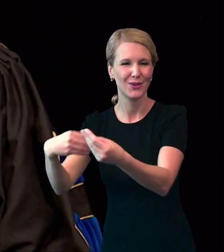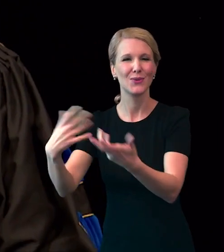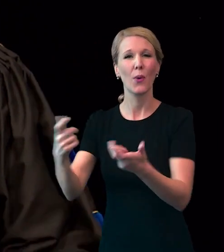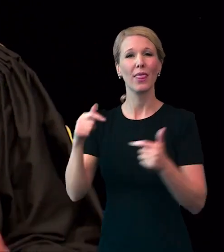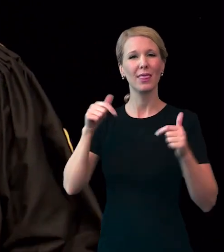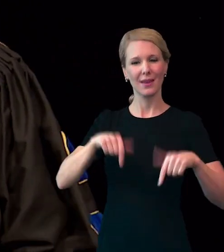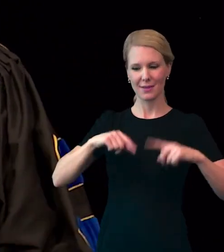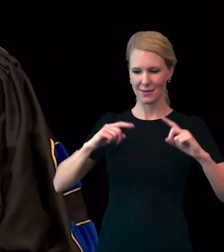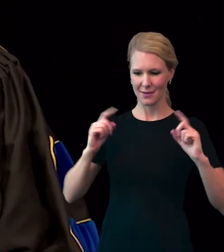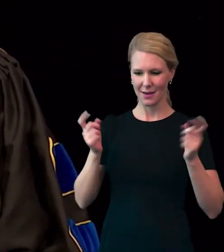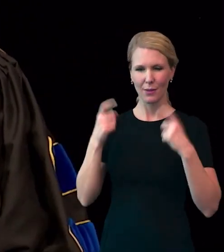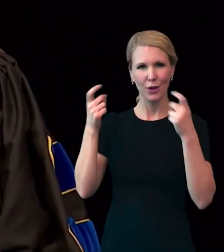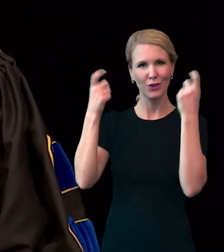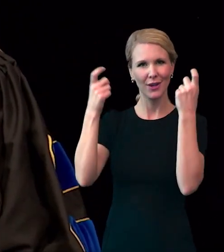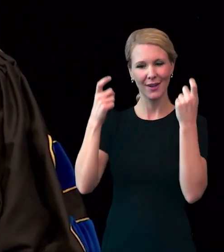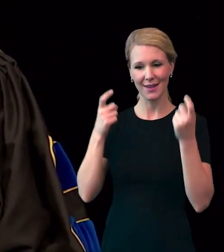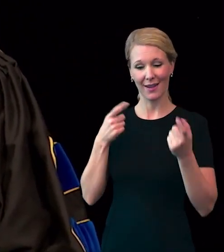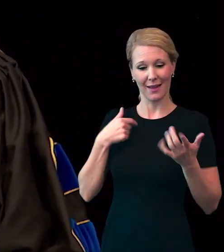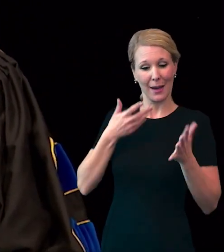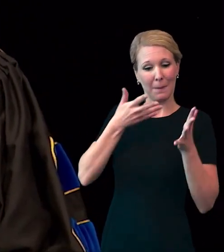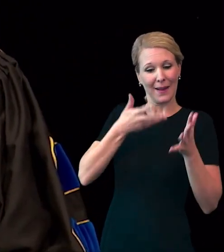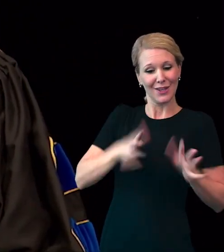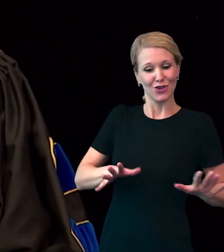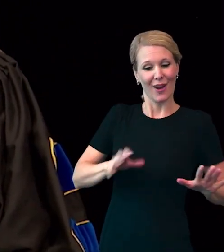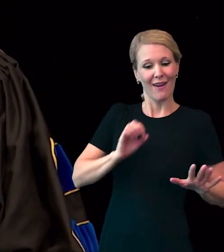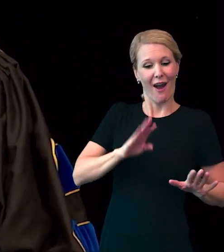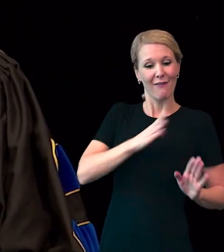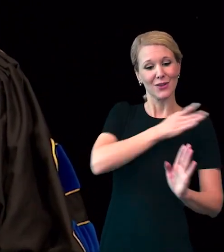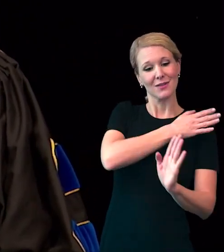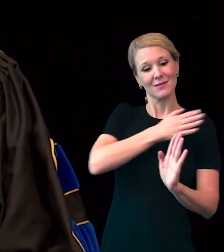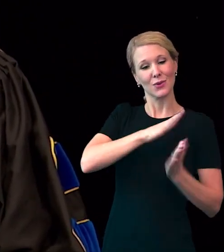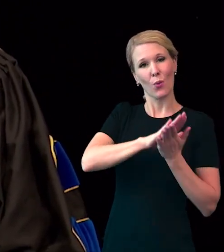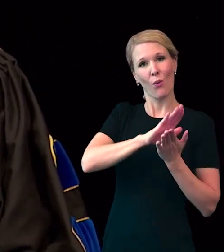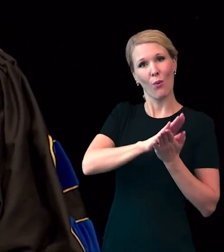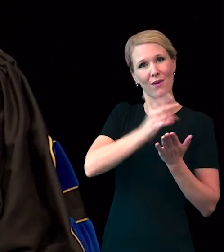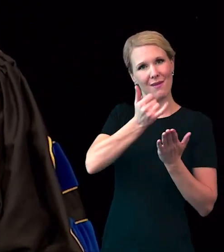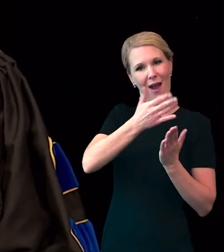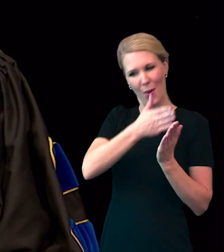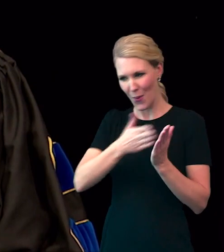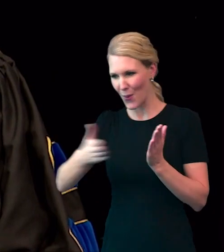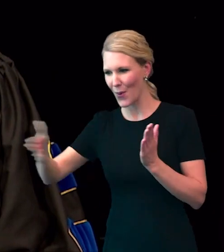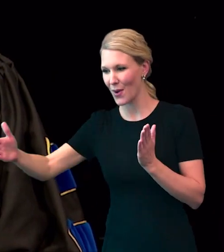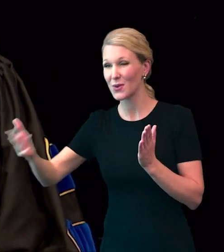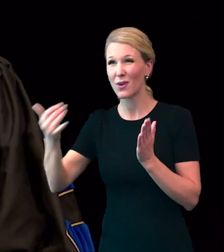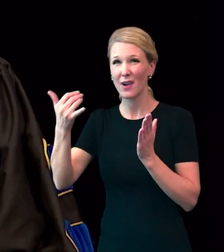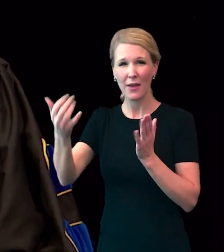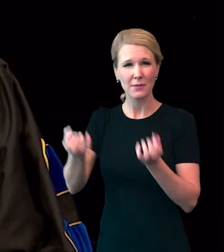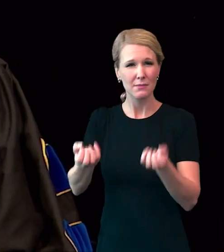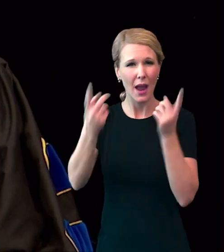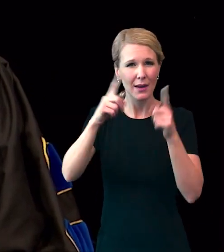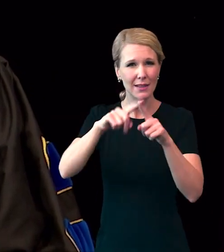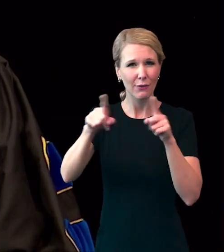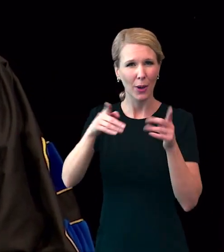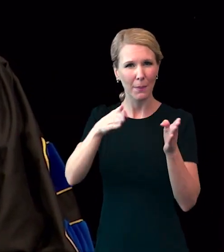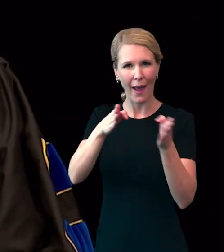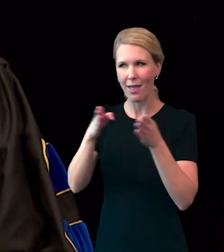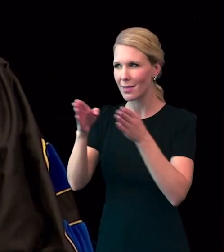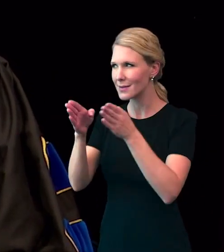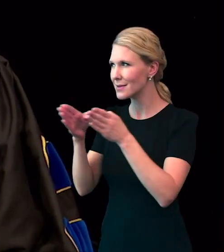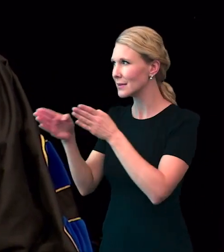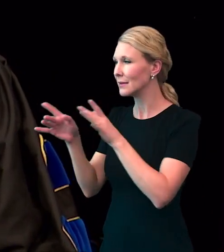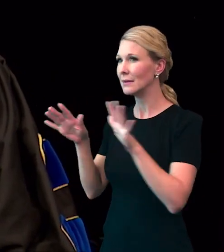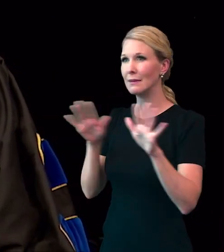completion of an important phase of your life path. From where you stand now, there are so many different fulfilling paths that you can